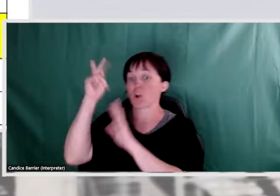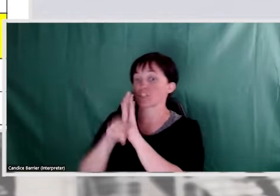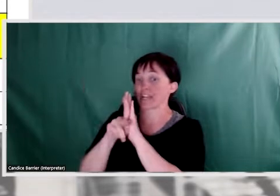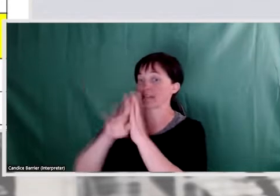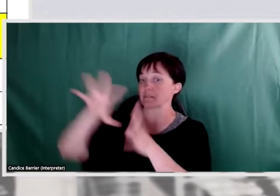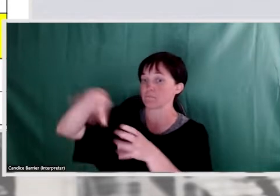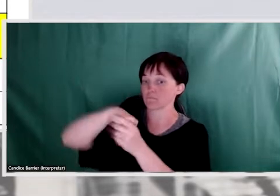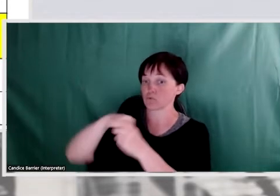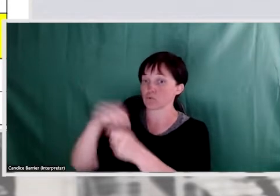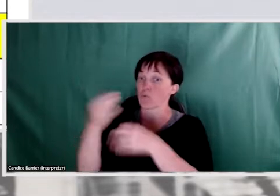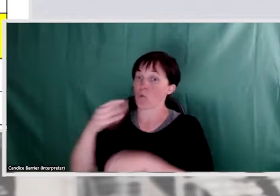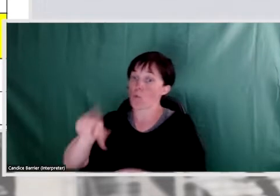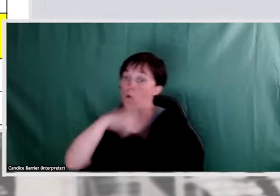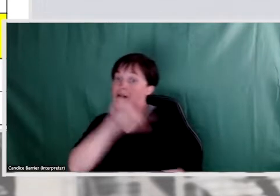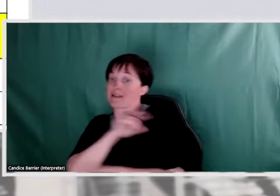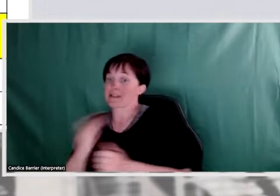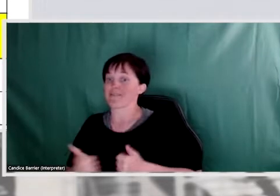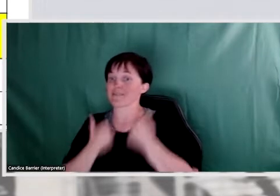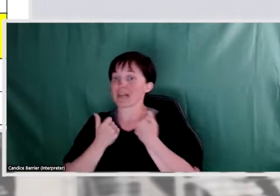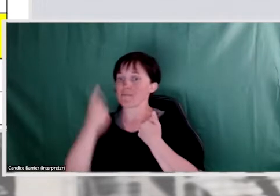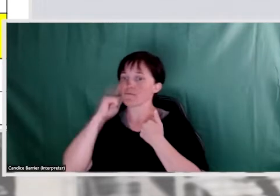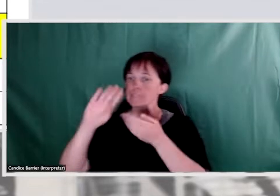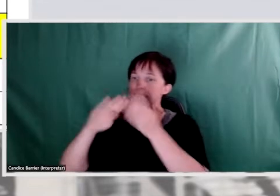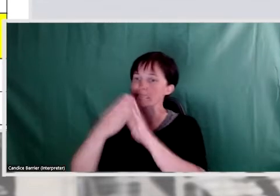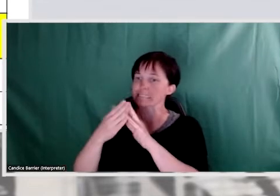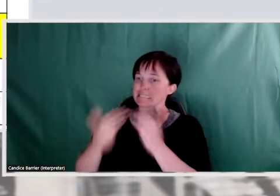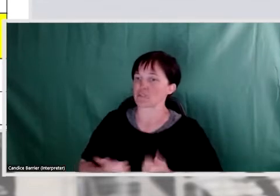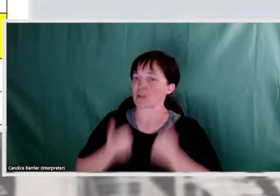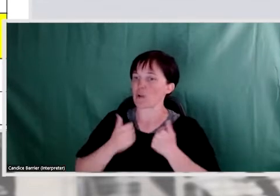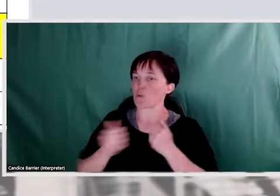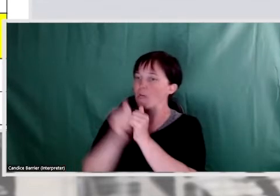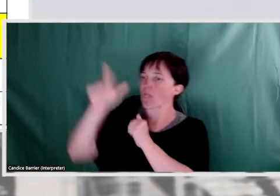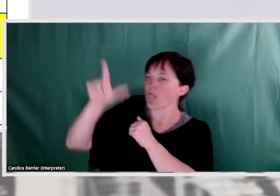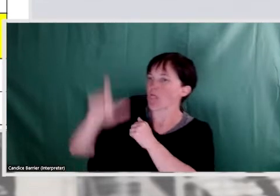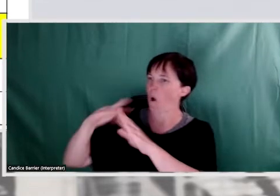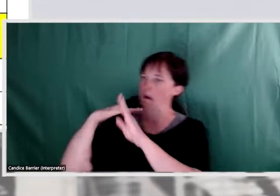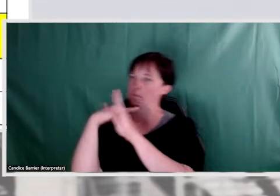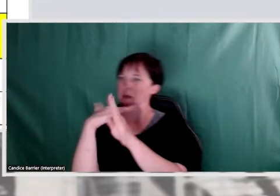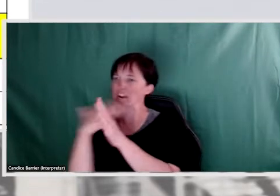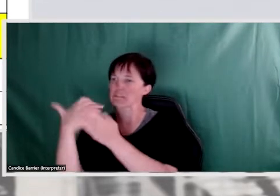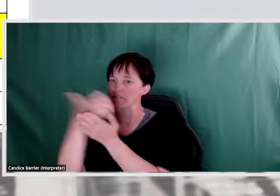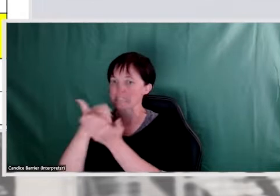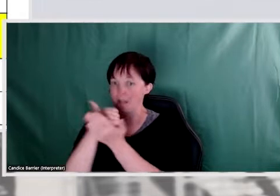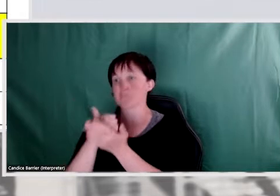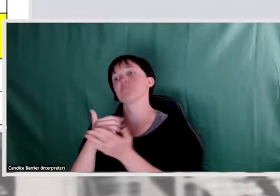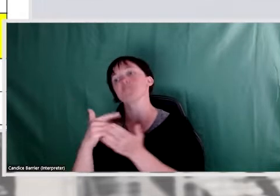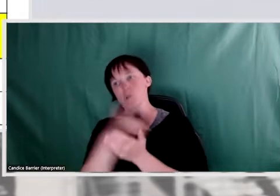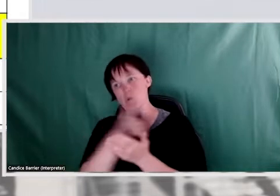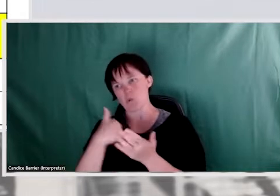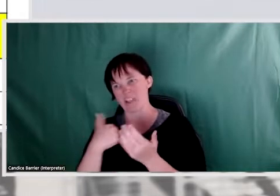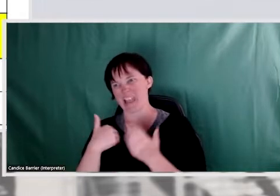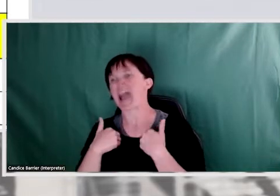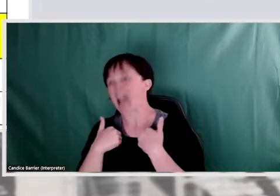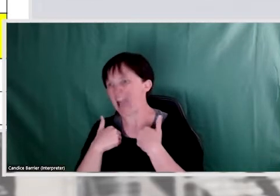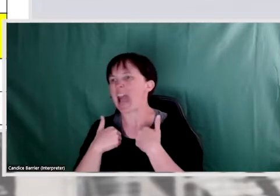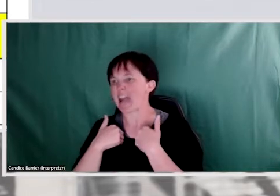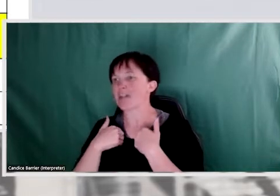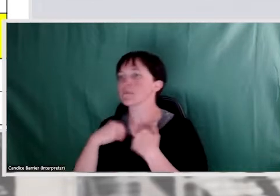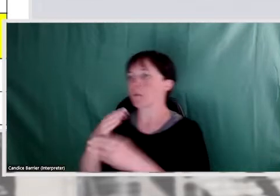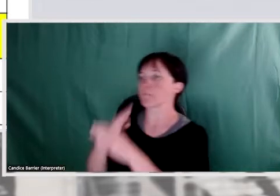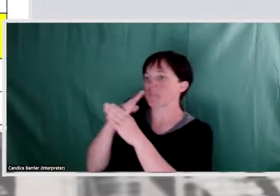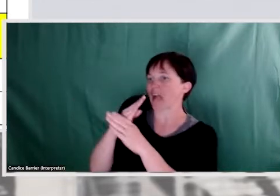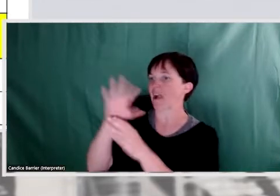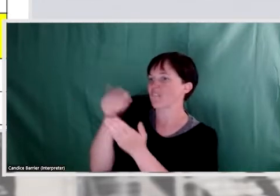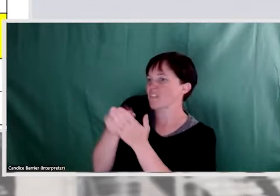city residents with low and moderate incomes. This is a really important expression of our values. We do get community development block grant funds, but it's